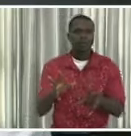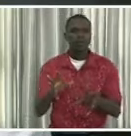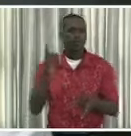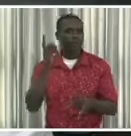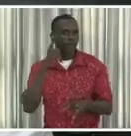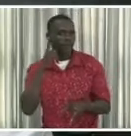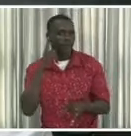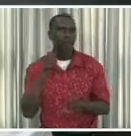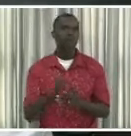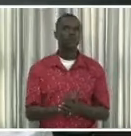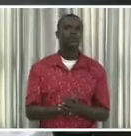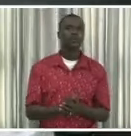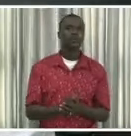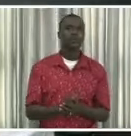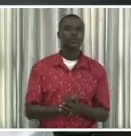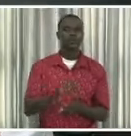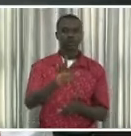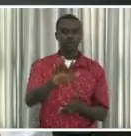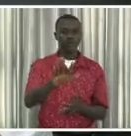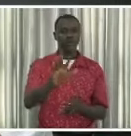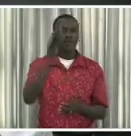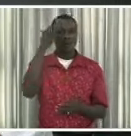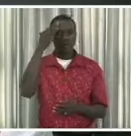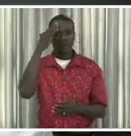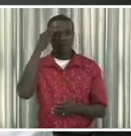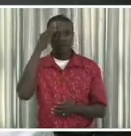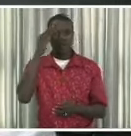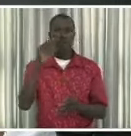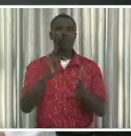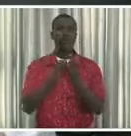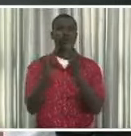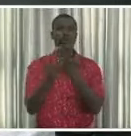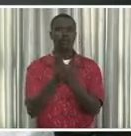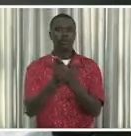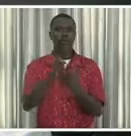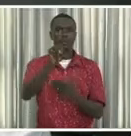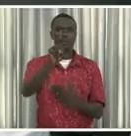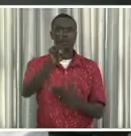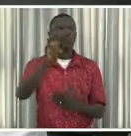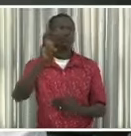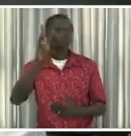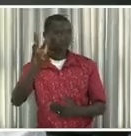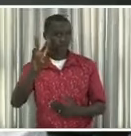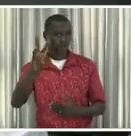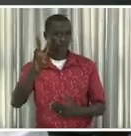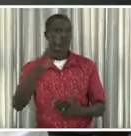On an, November 26th, a Sunday day, the information we'll get now on the